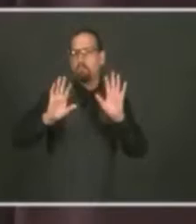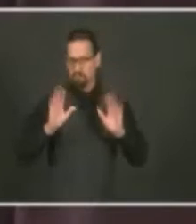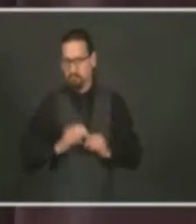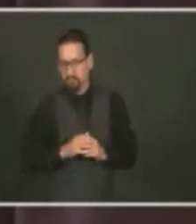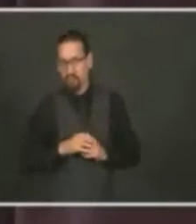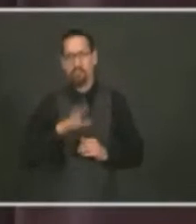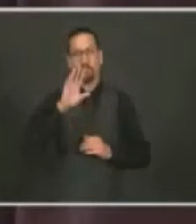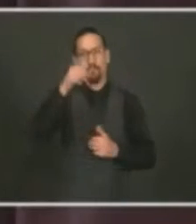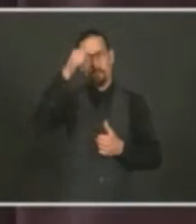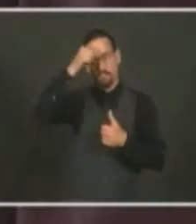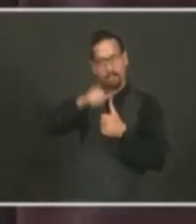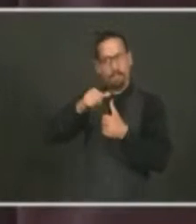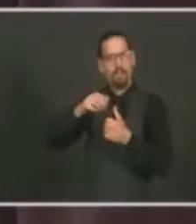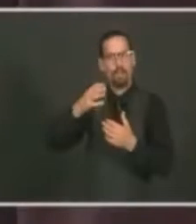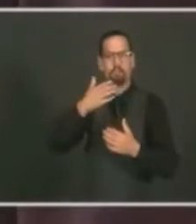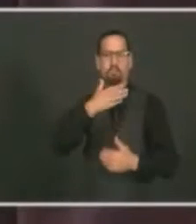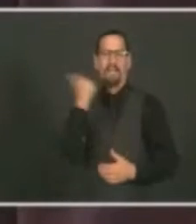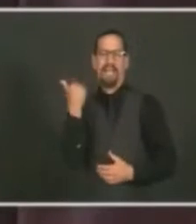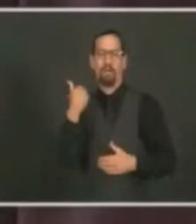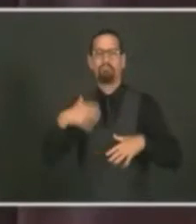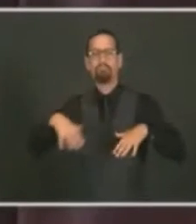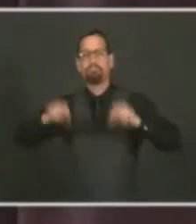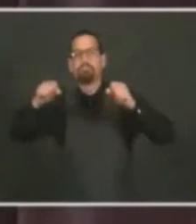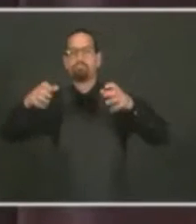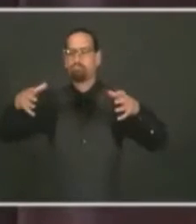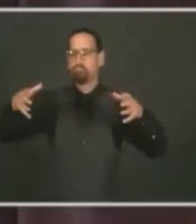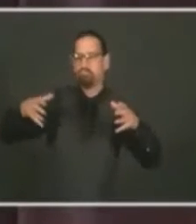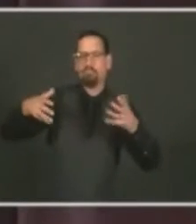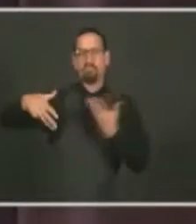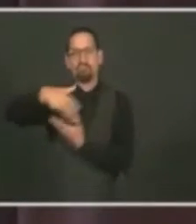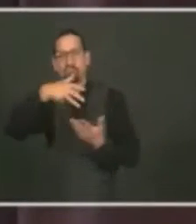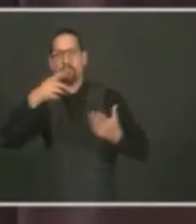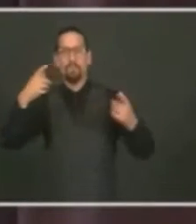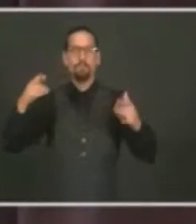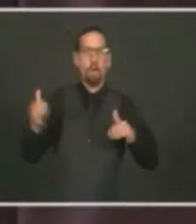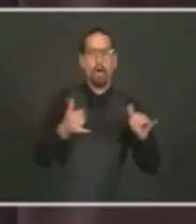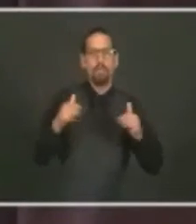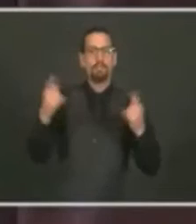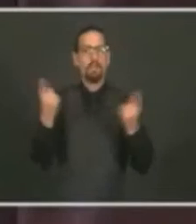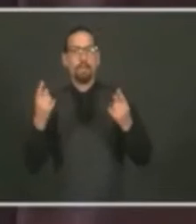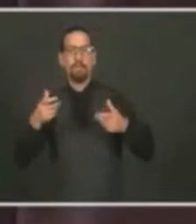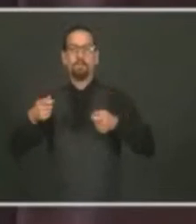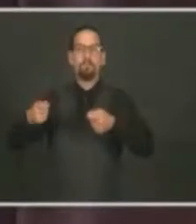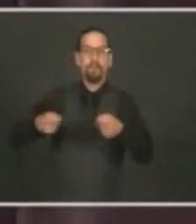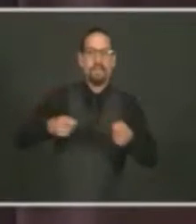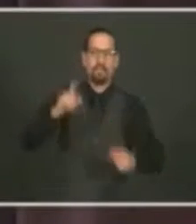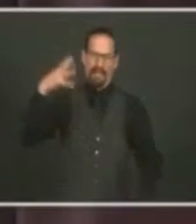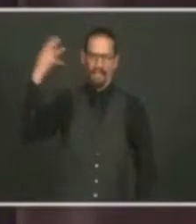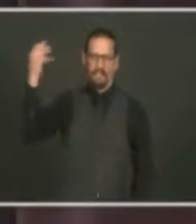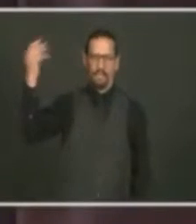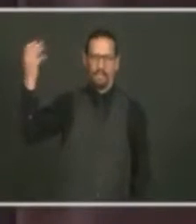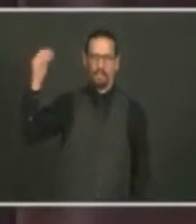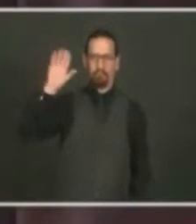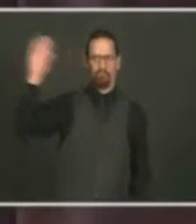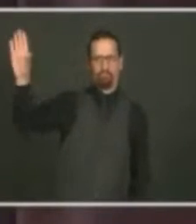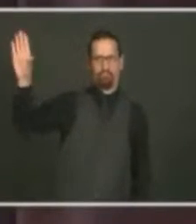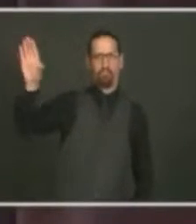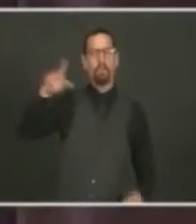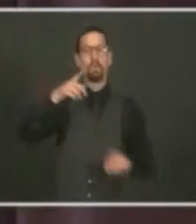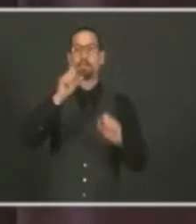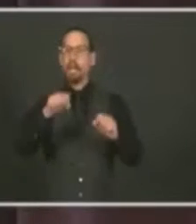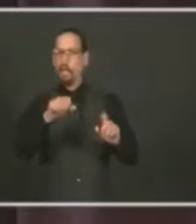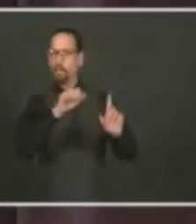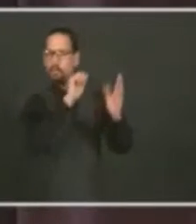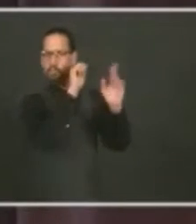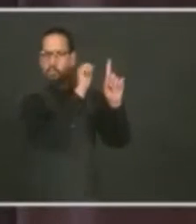Outdoors, better, safer. Trick-or-treating is okay. Go in a small group. Who